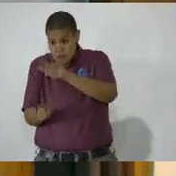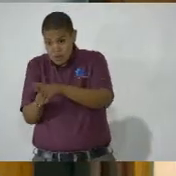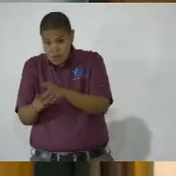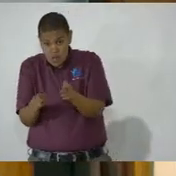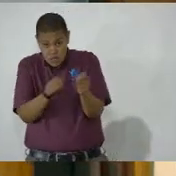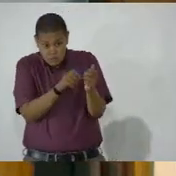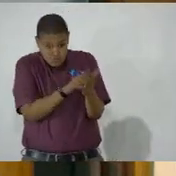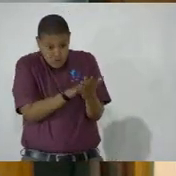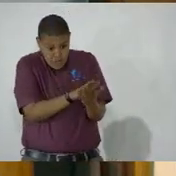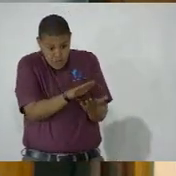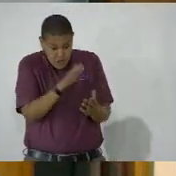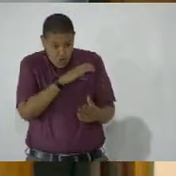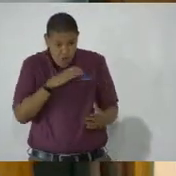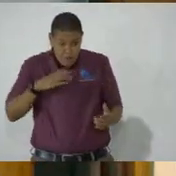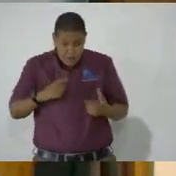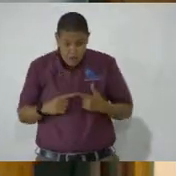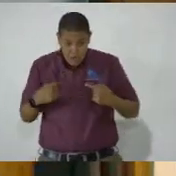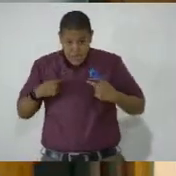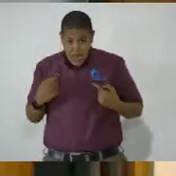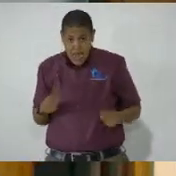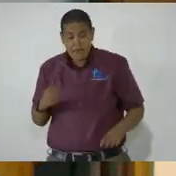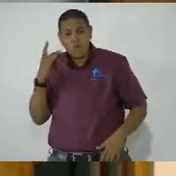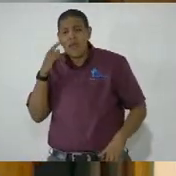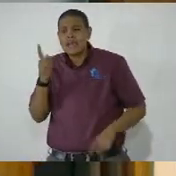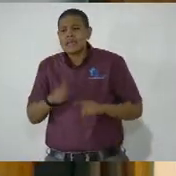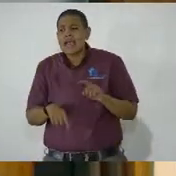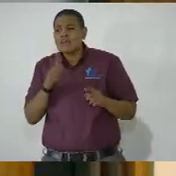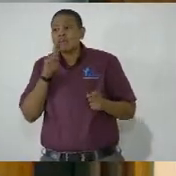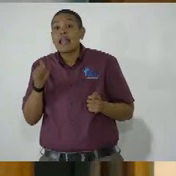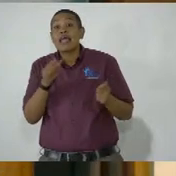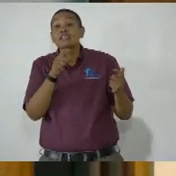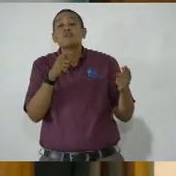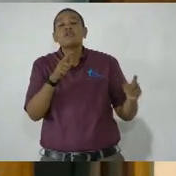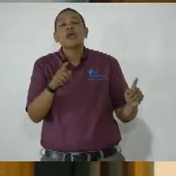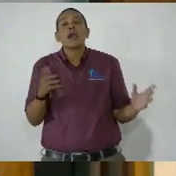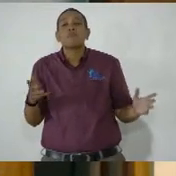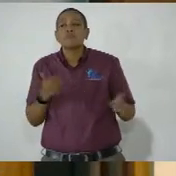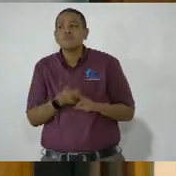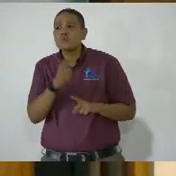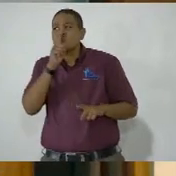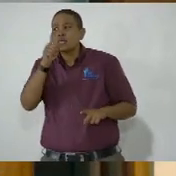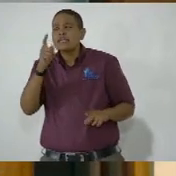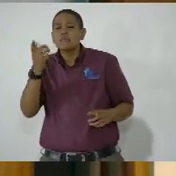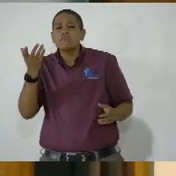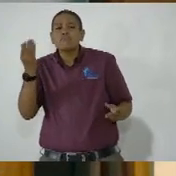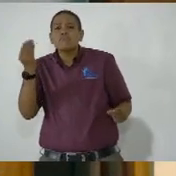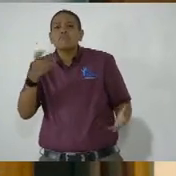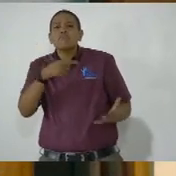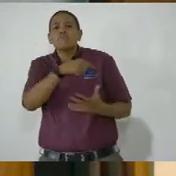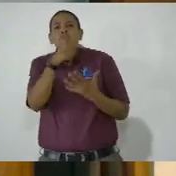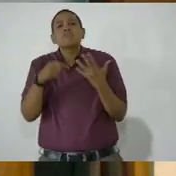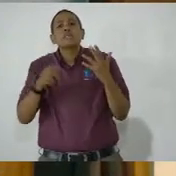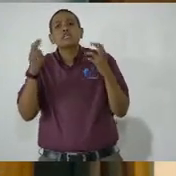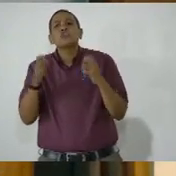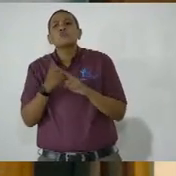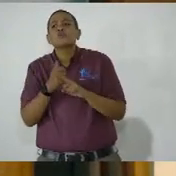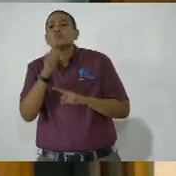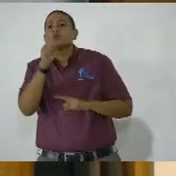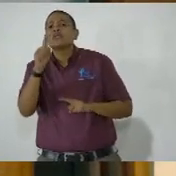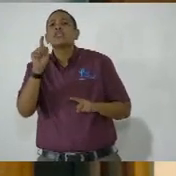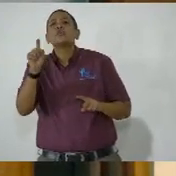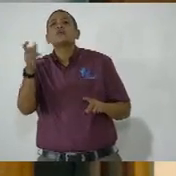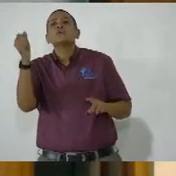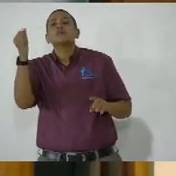expungement committee and to me, because it can't be expunged, you really say these are matters which really